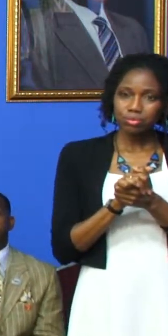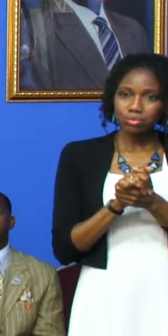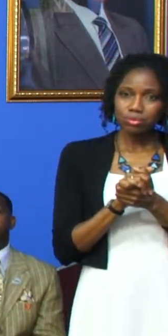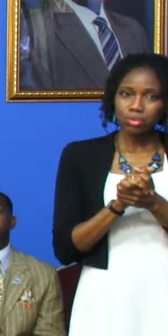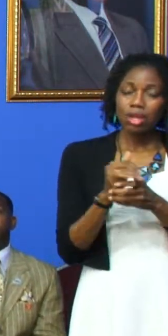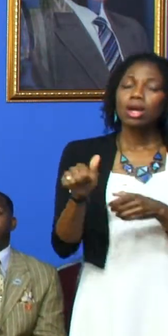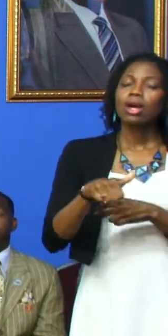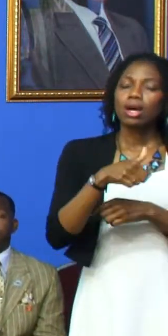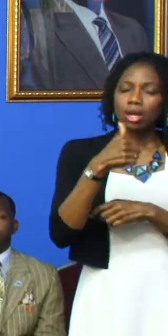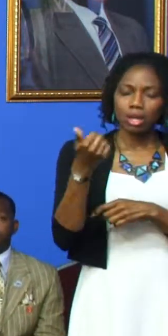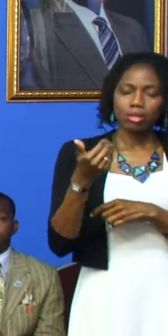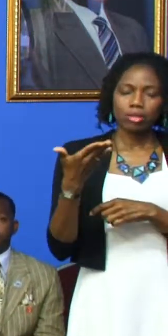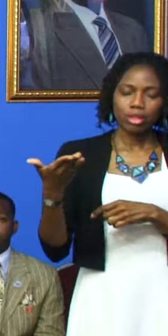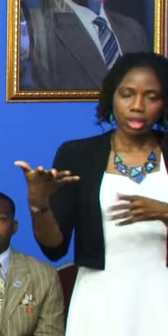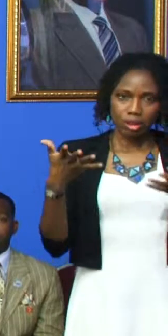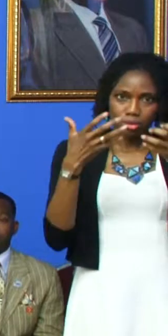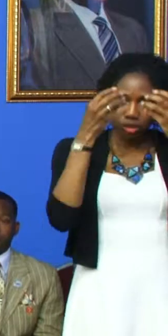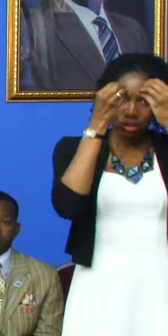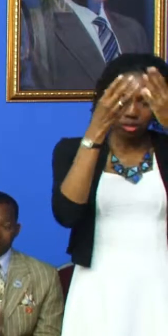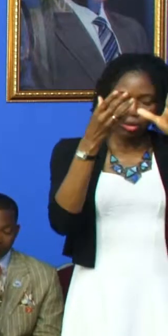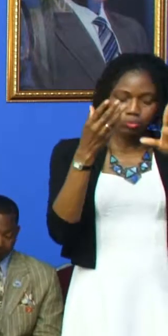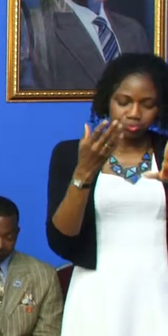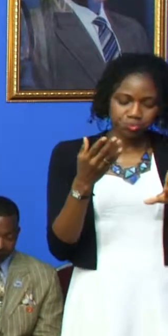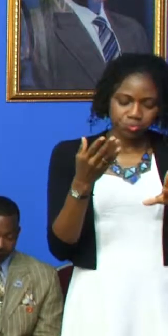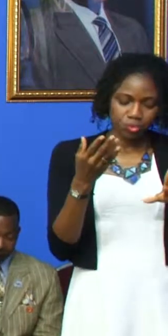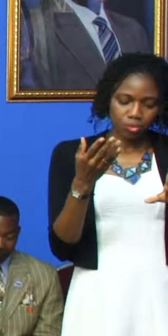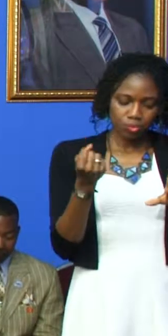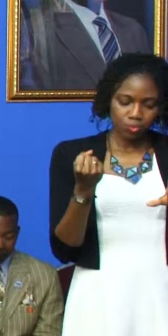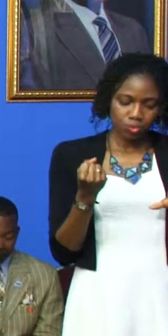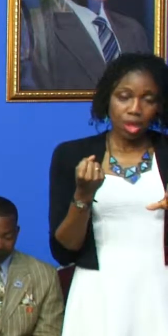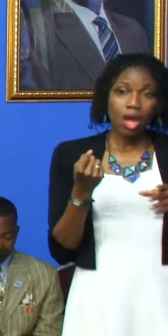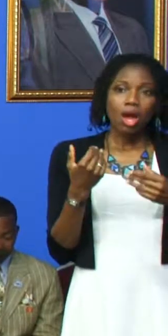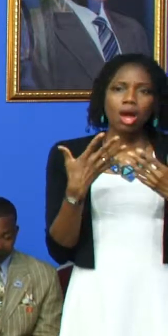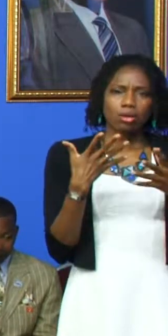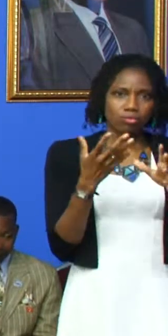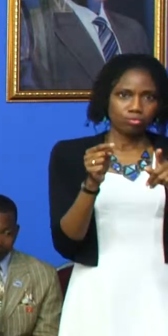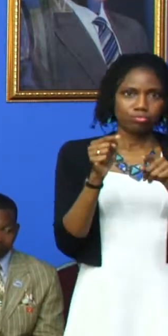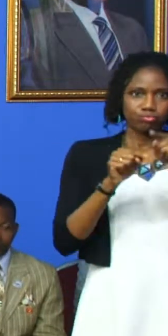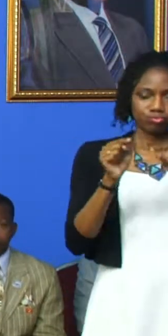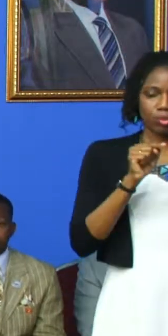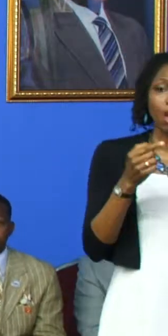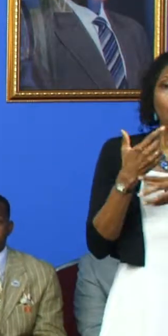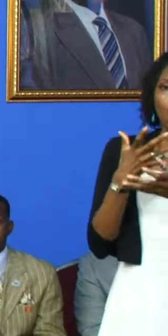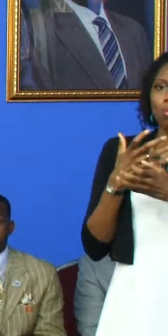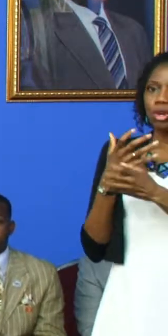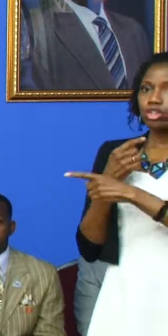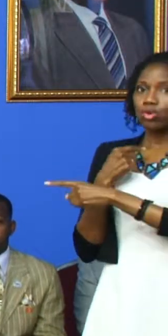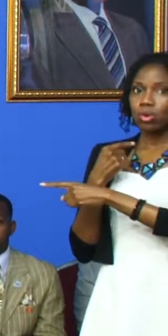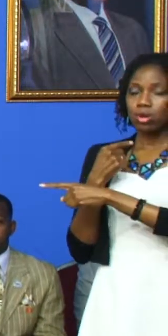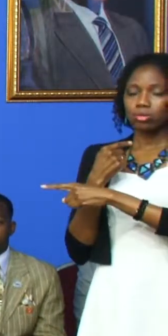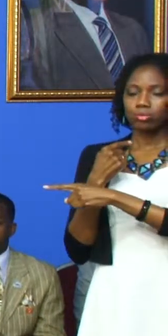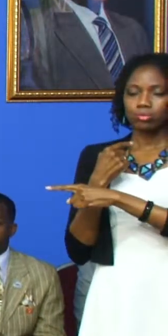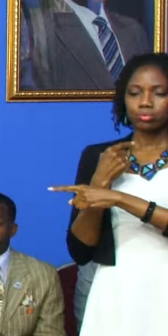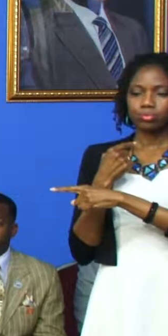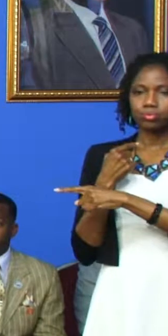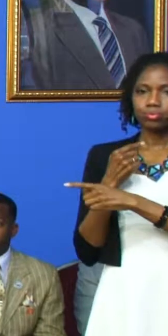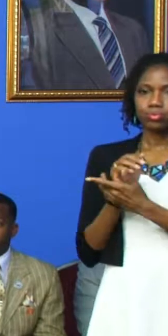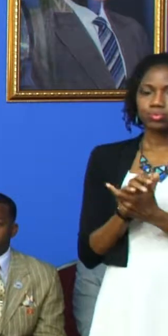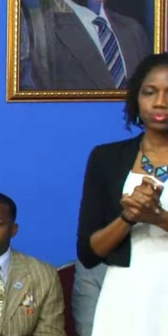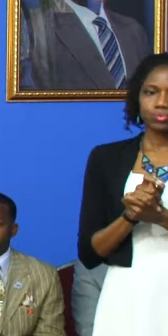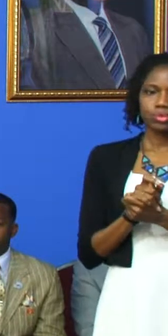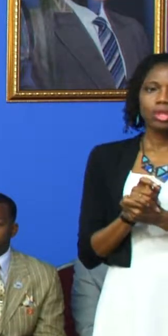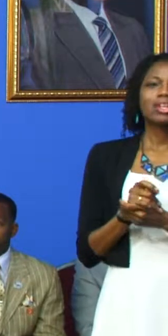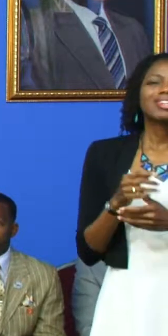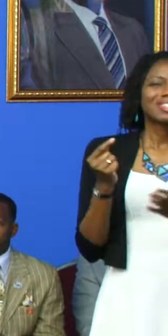The point that I want y'all to catch, Bishop Daughtry, the you know, sometimes you have to seize